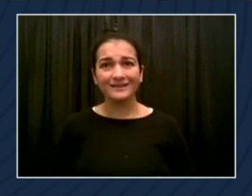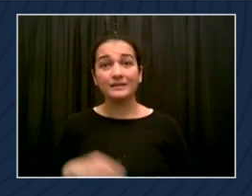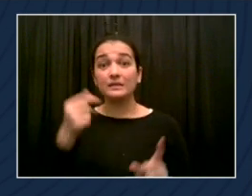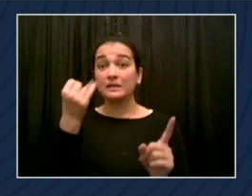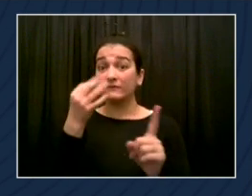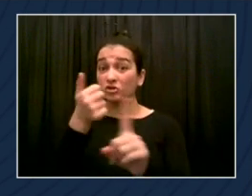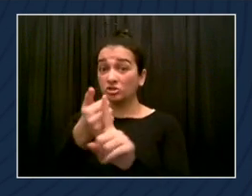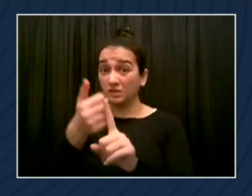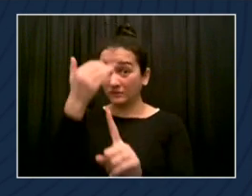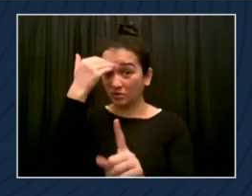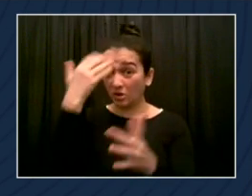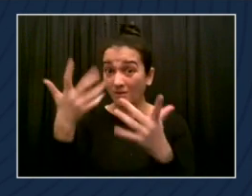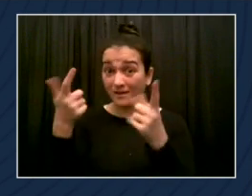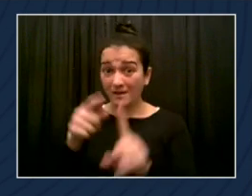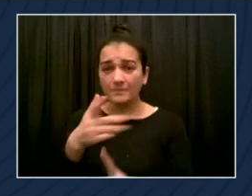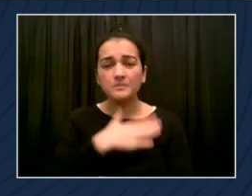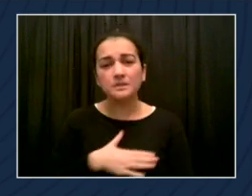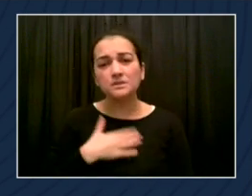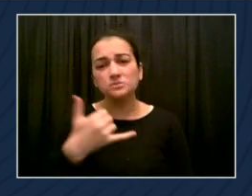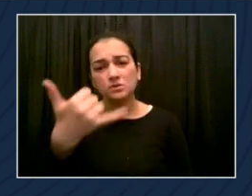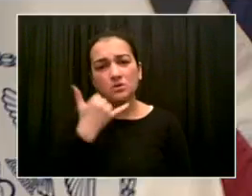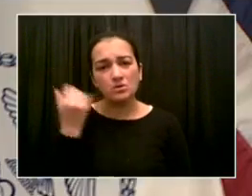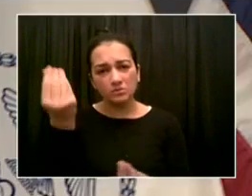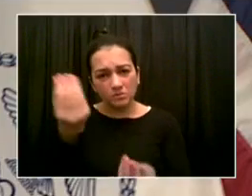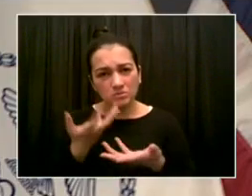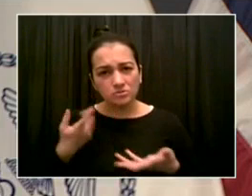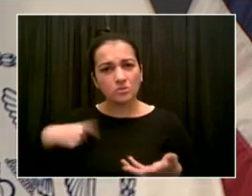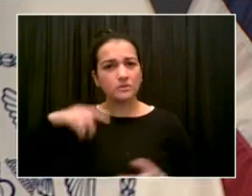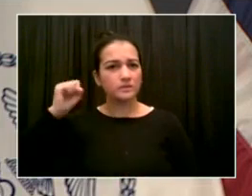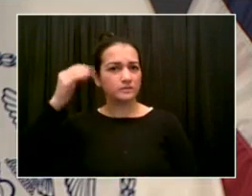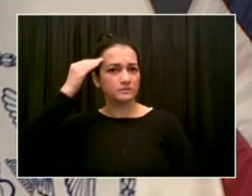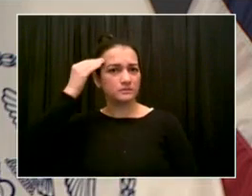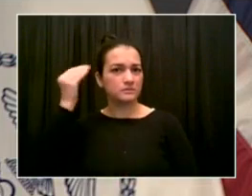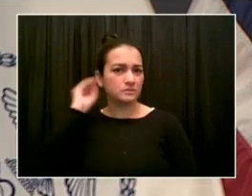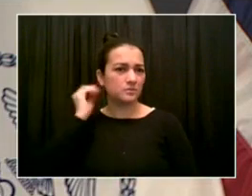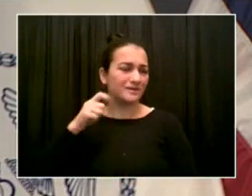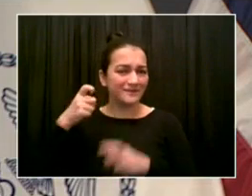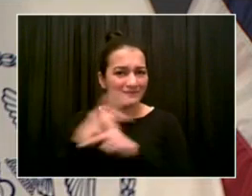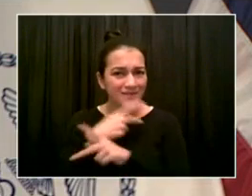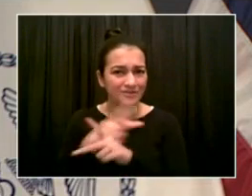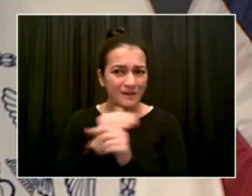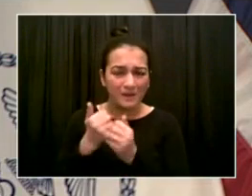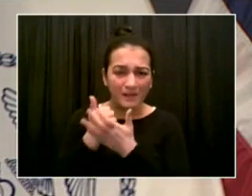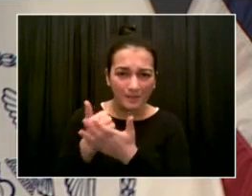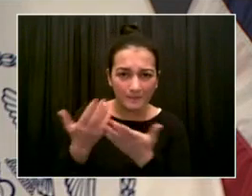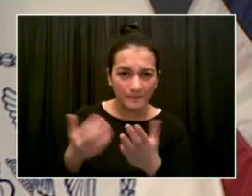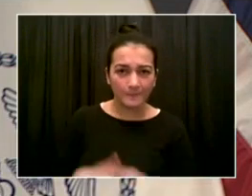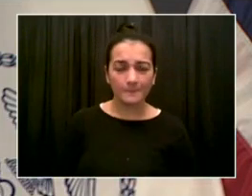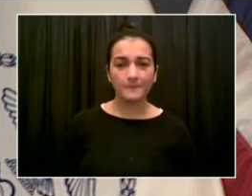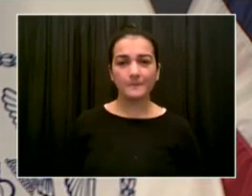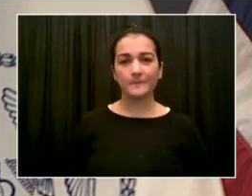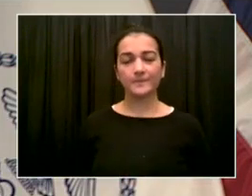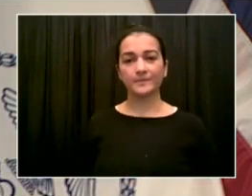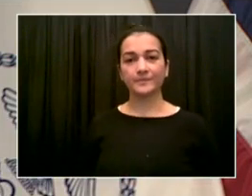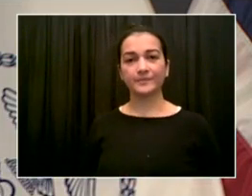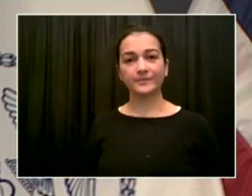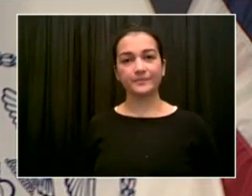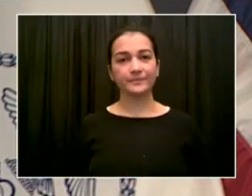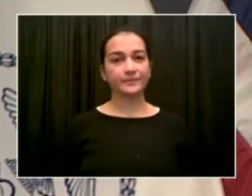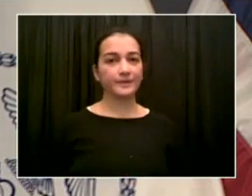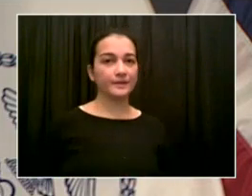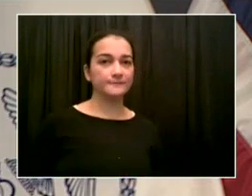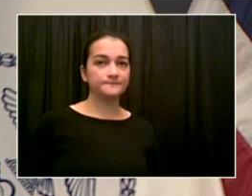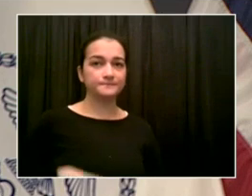learn about what exactly took place that night. Thank you, Commissioner. Our next question goes to Aaron Durkin from